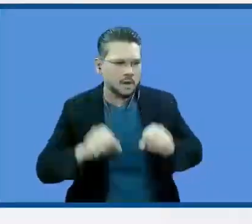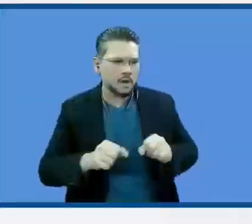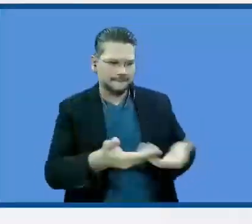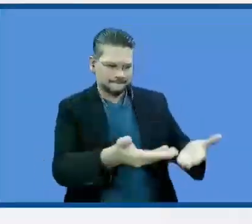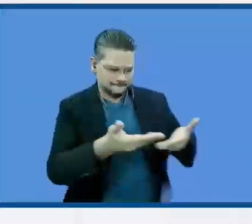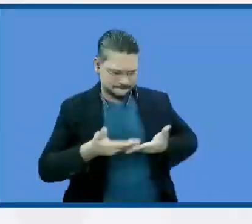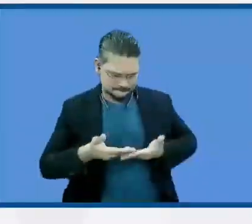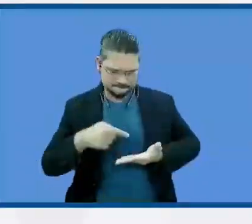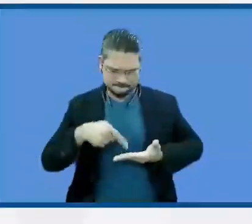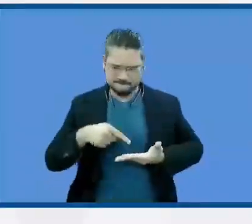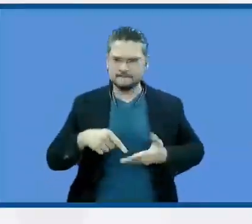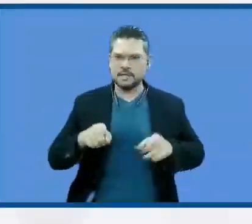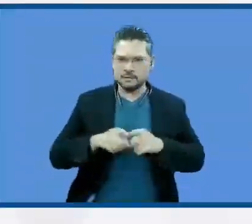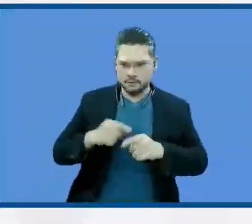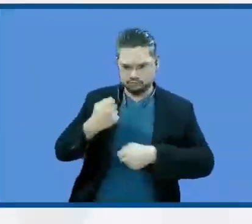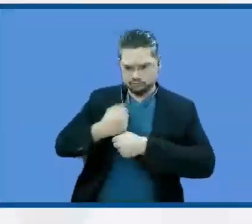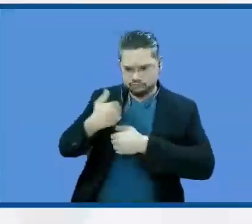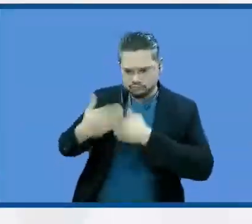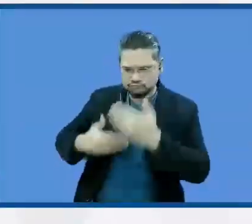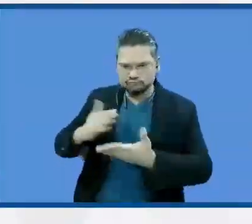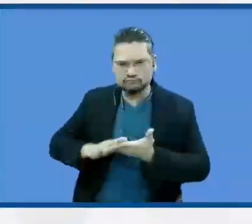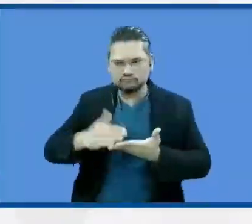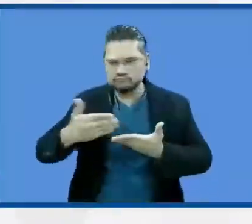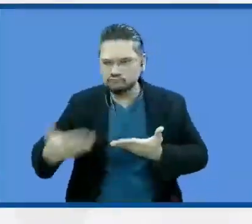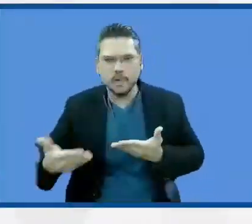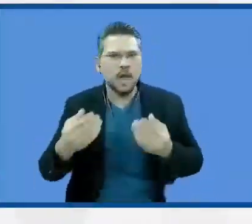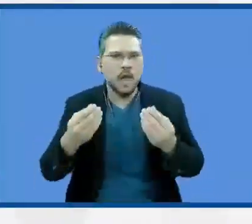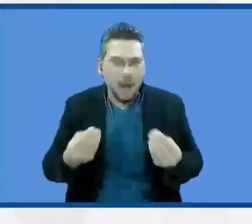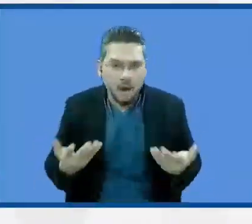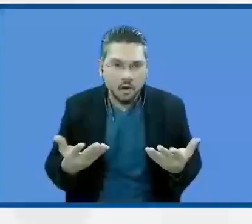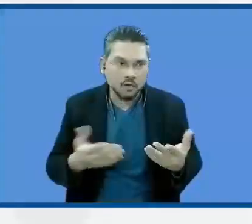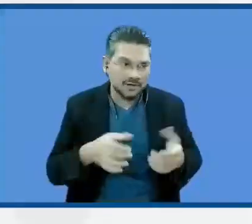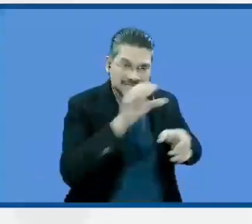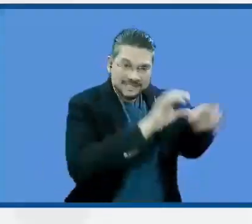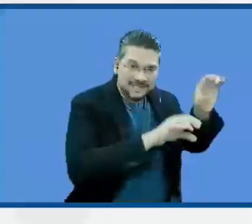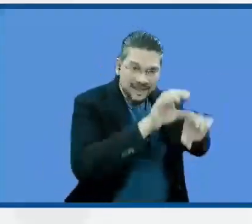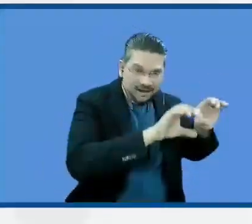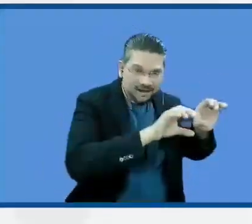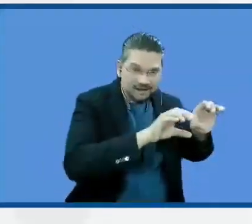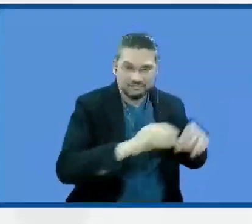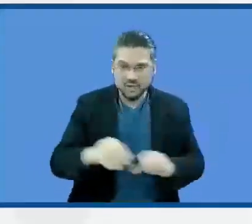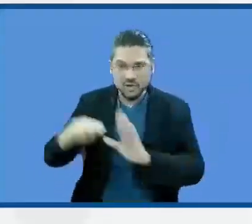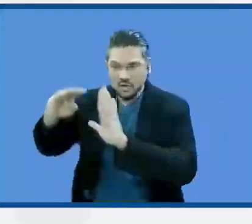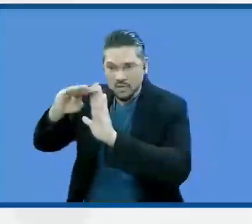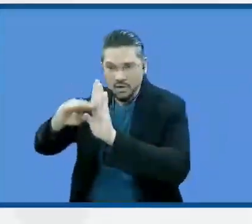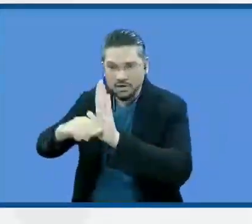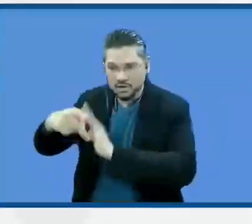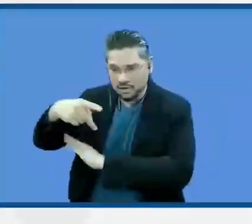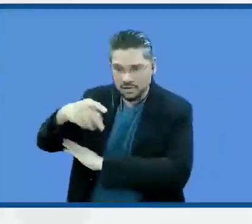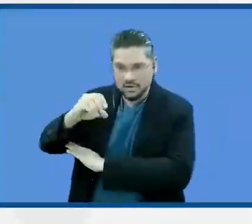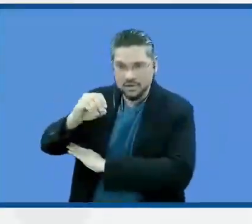that science and policy interact with each other and that we learn to speak each other's